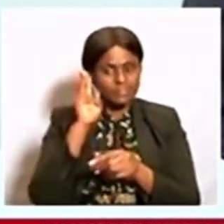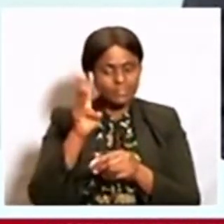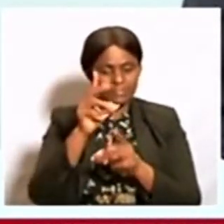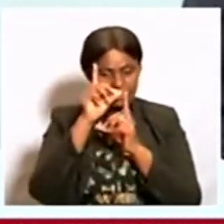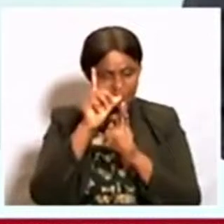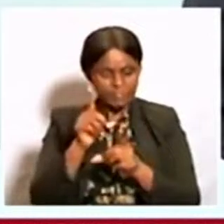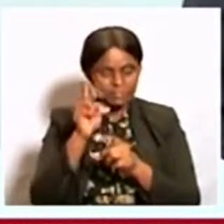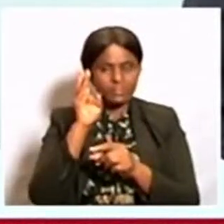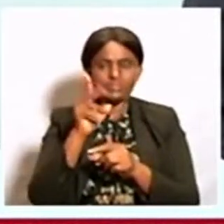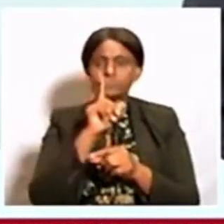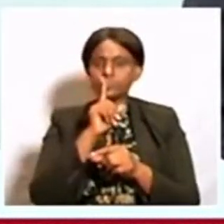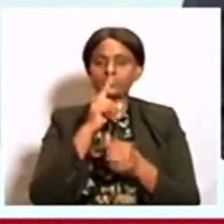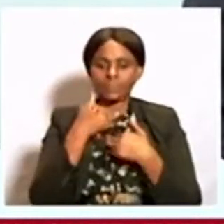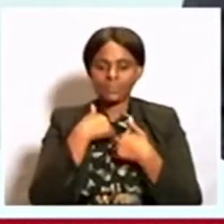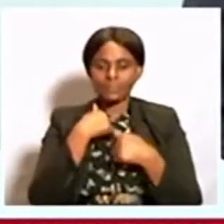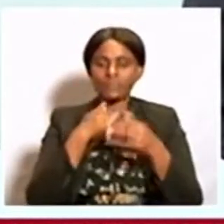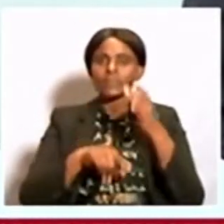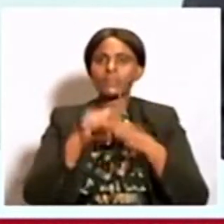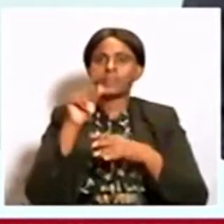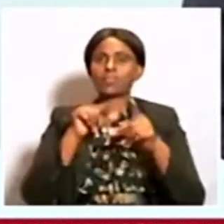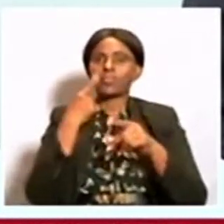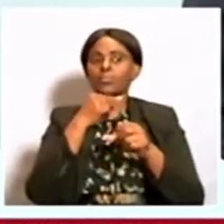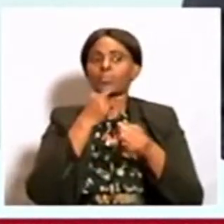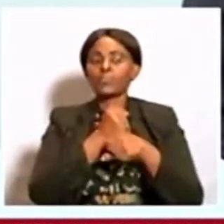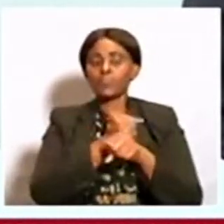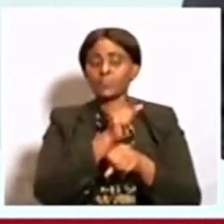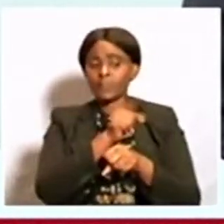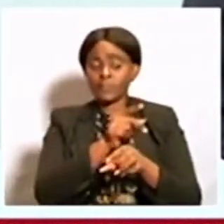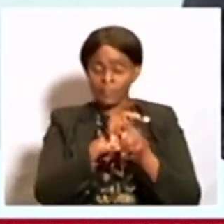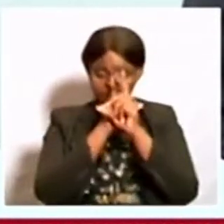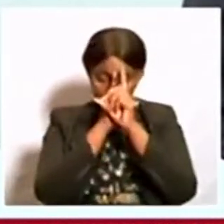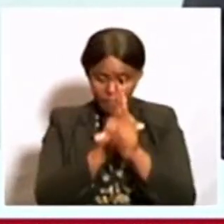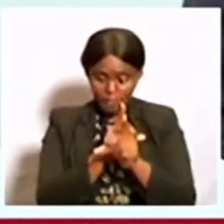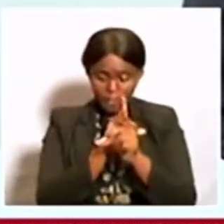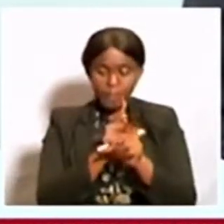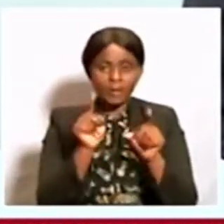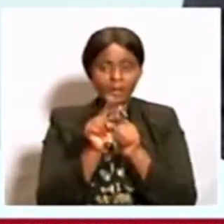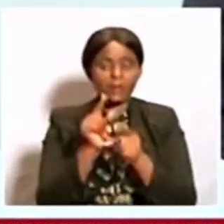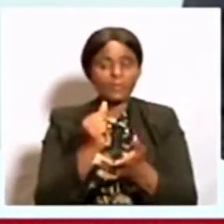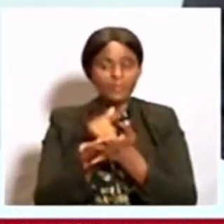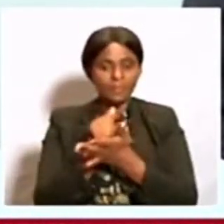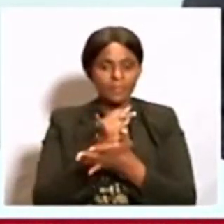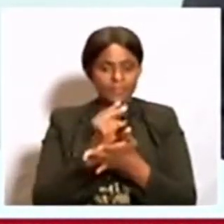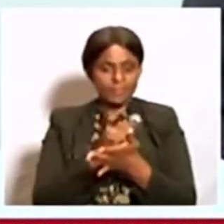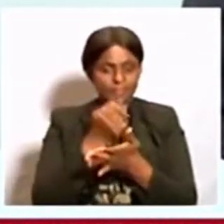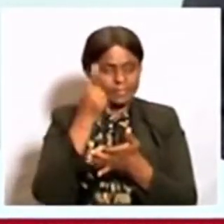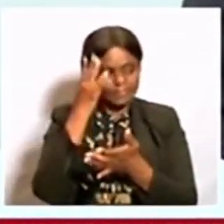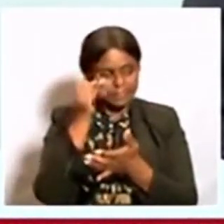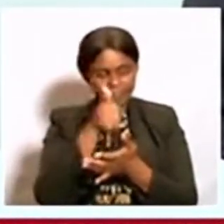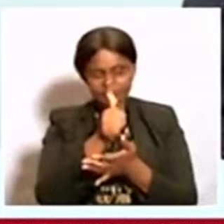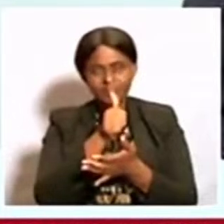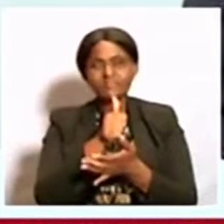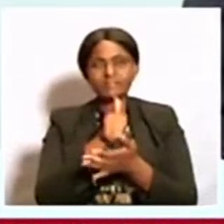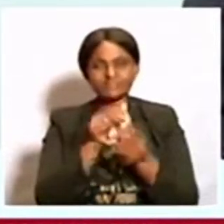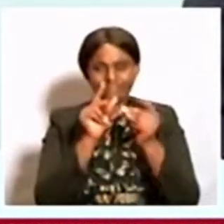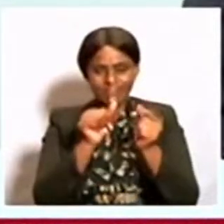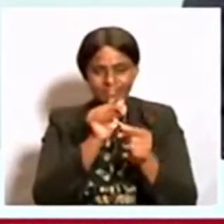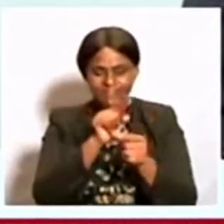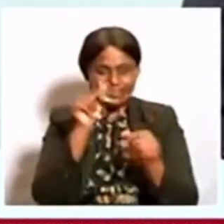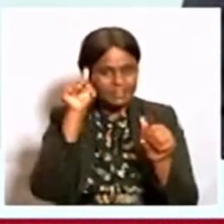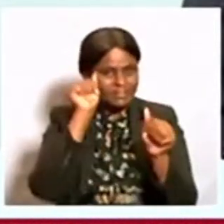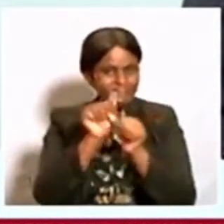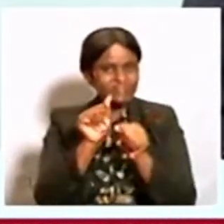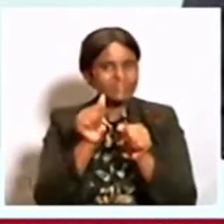we'll definitely have to find the people that made this decision and help us to understand why they arrived at that. That